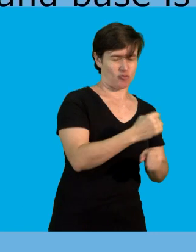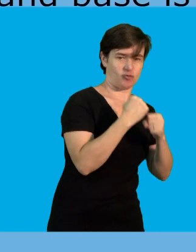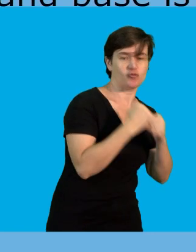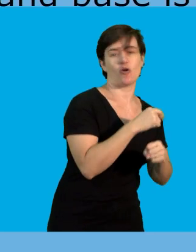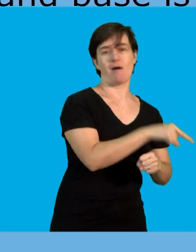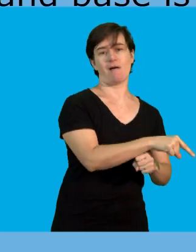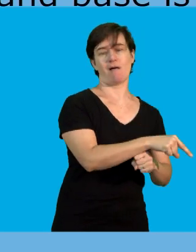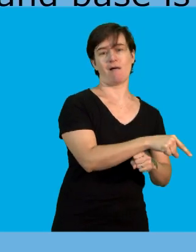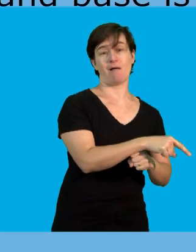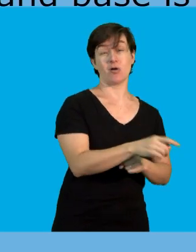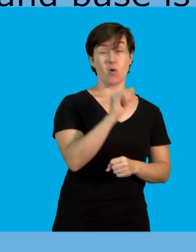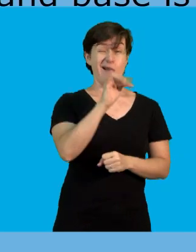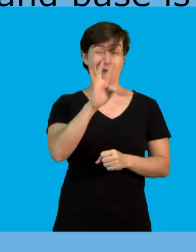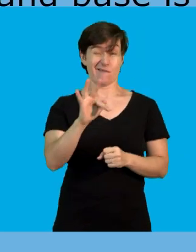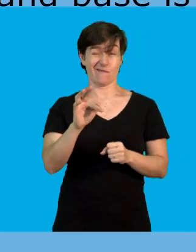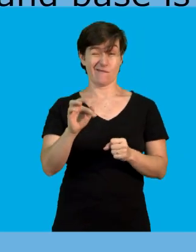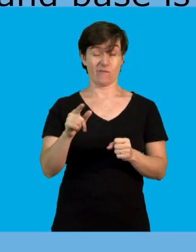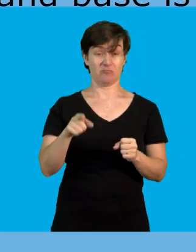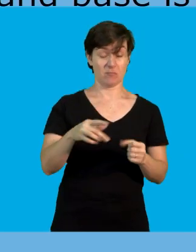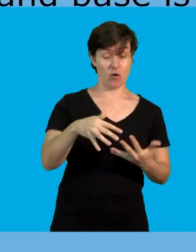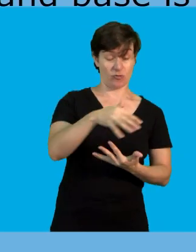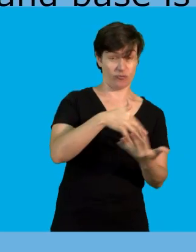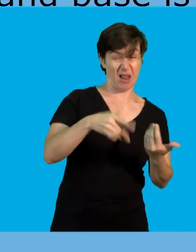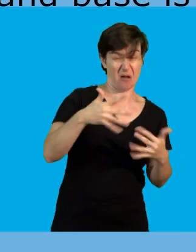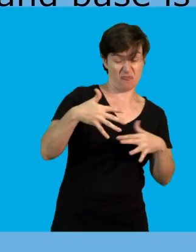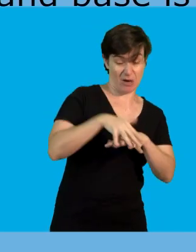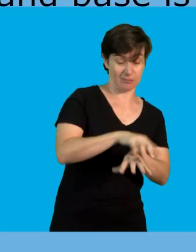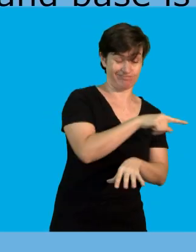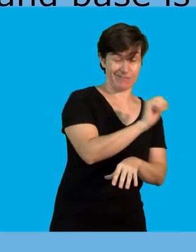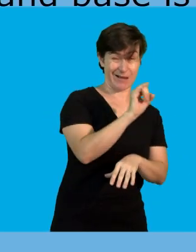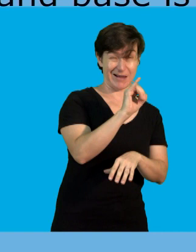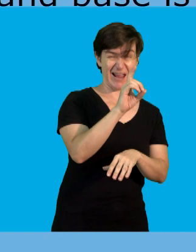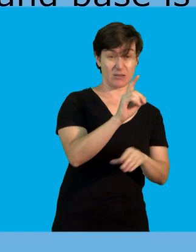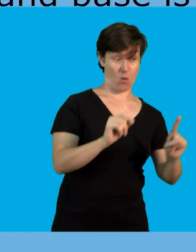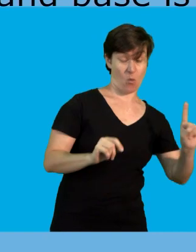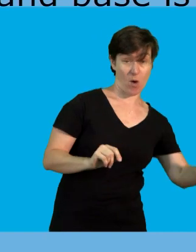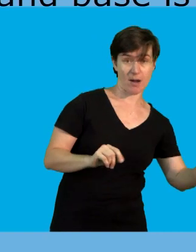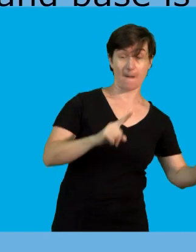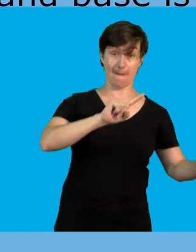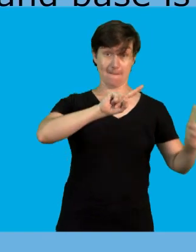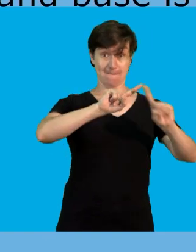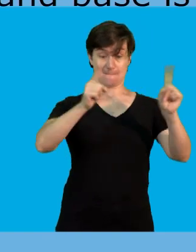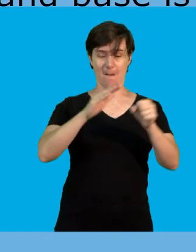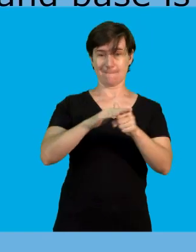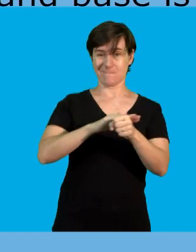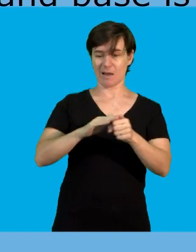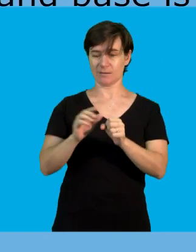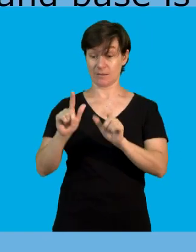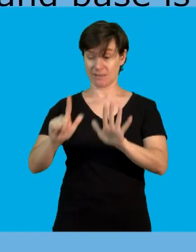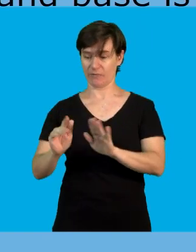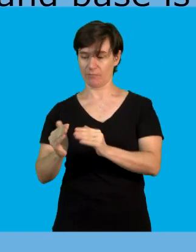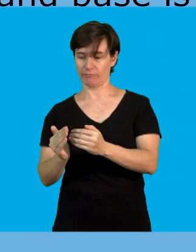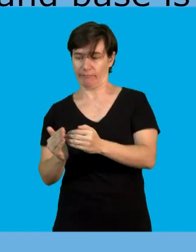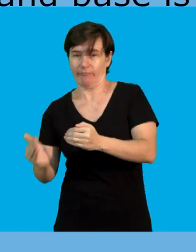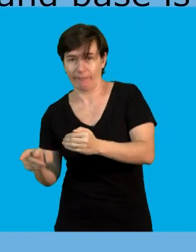if we are reacting an acid that has a pH of, let's say, 1, and then we are reacting a base with a pH of, let's